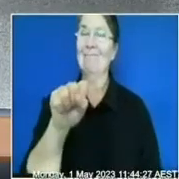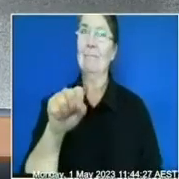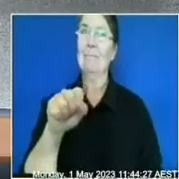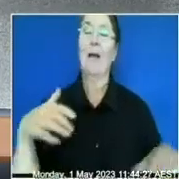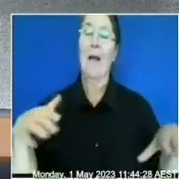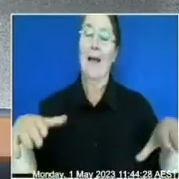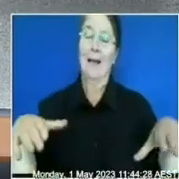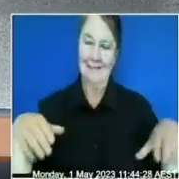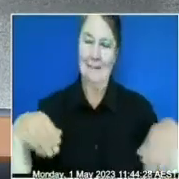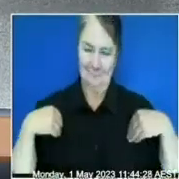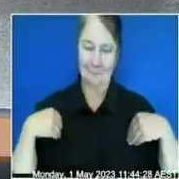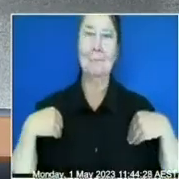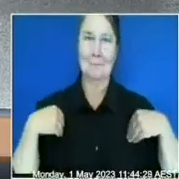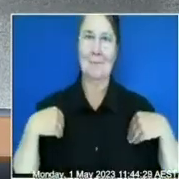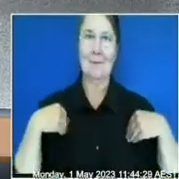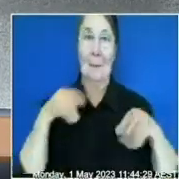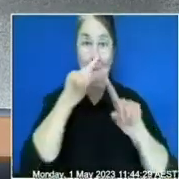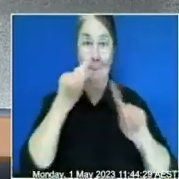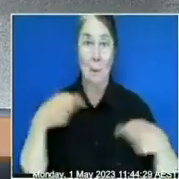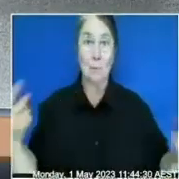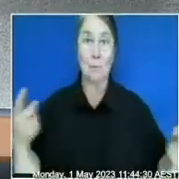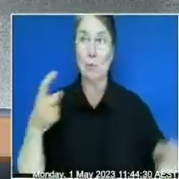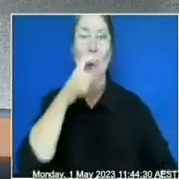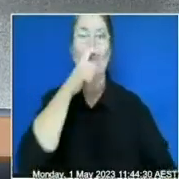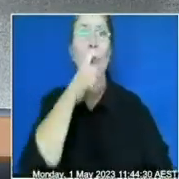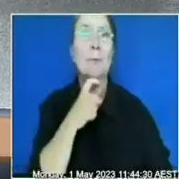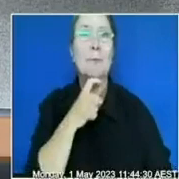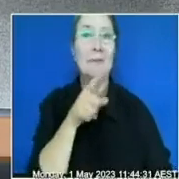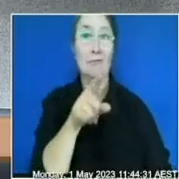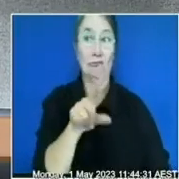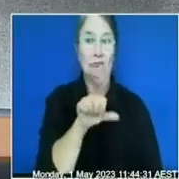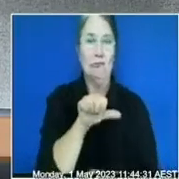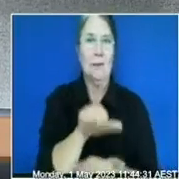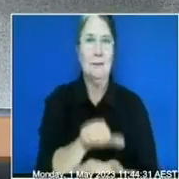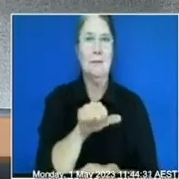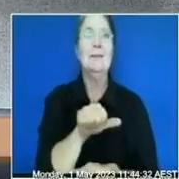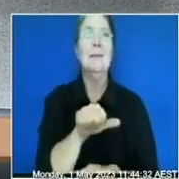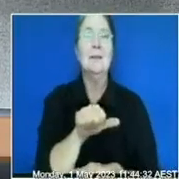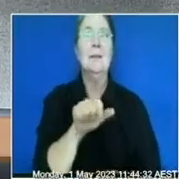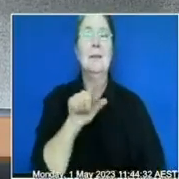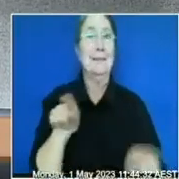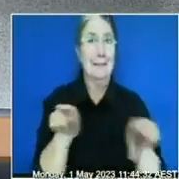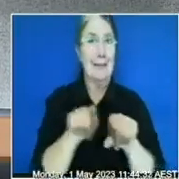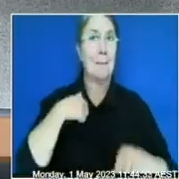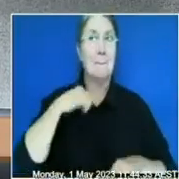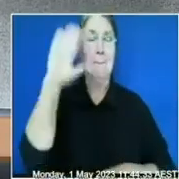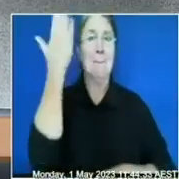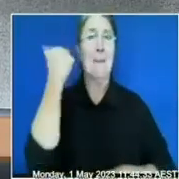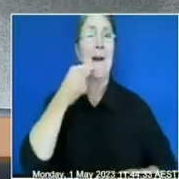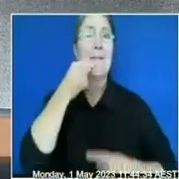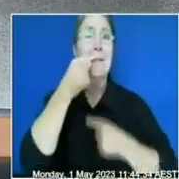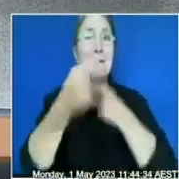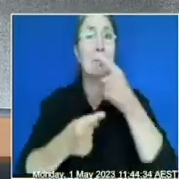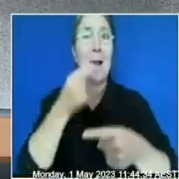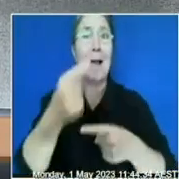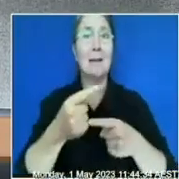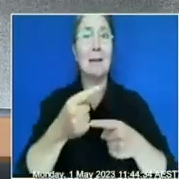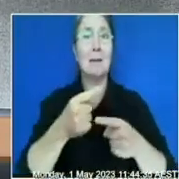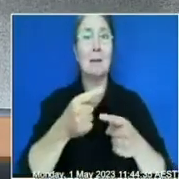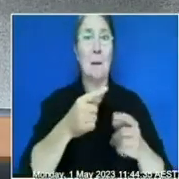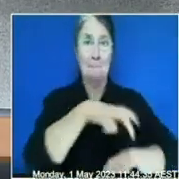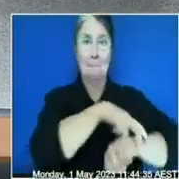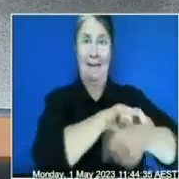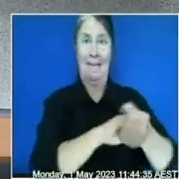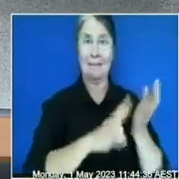Police are working towards those operational and cultural changes. And are you aware that the Victorian Aboriginal